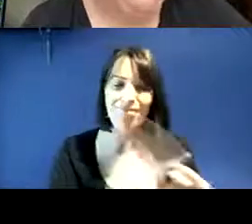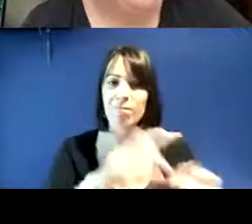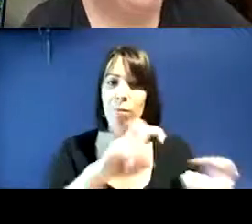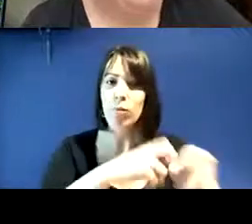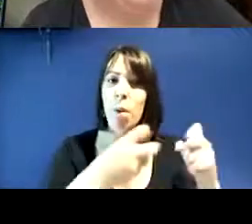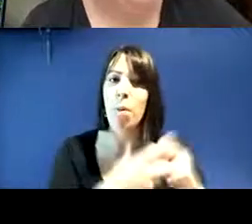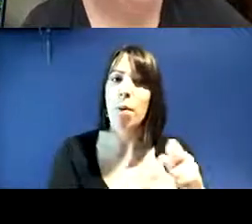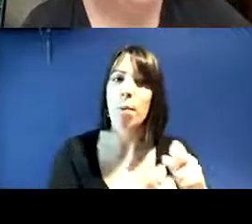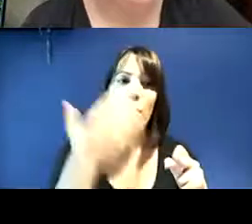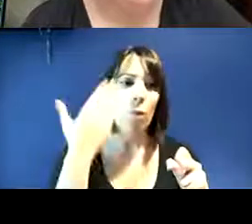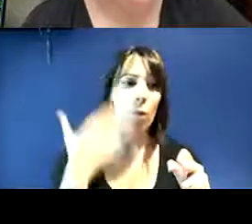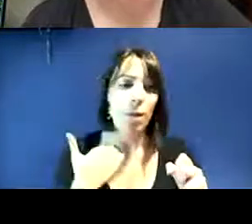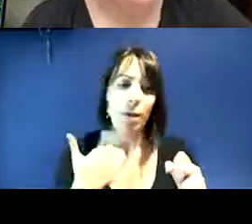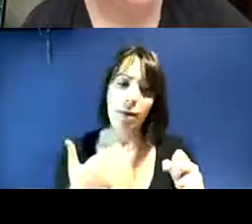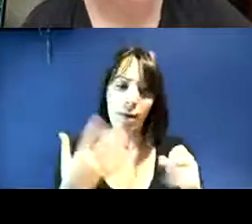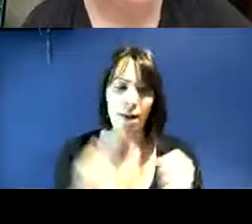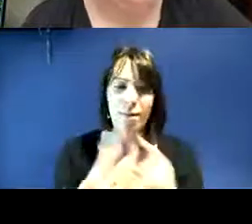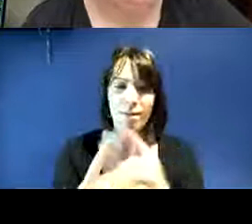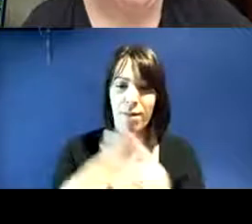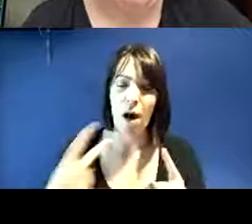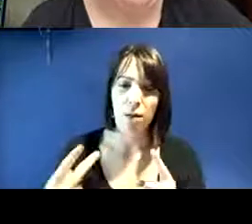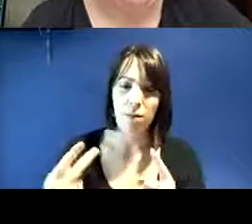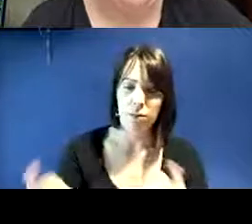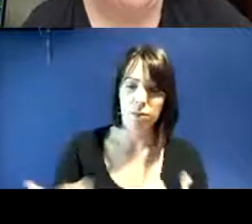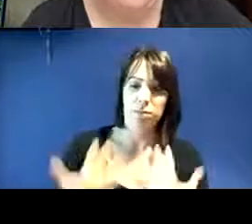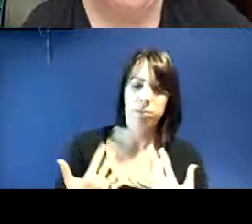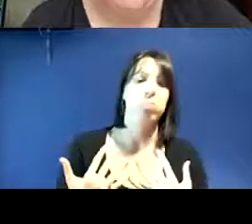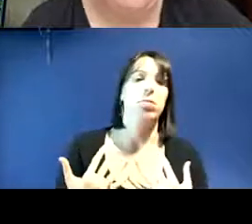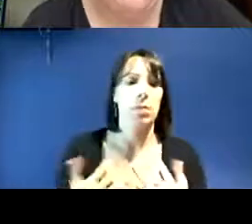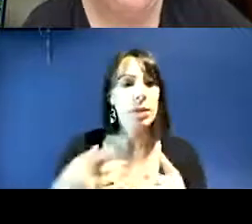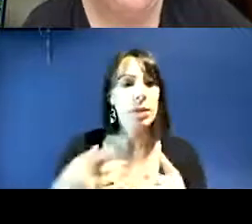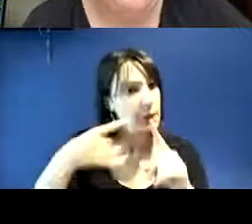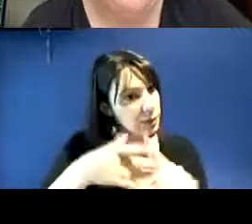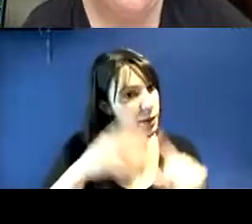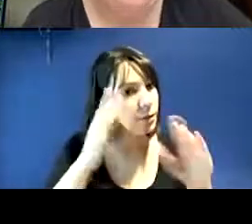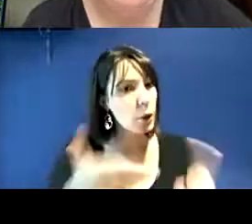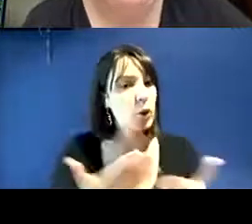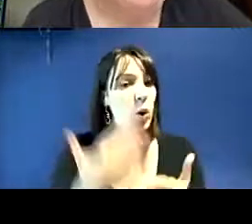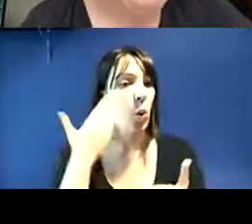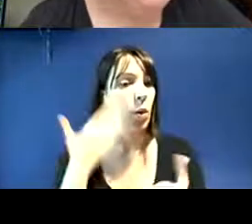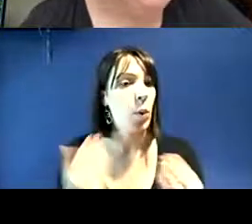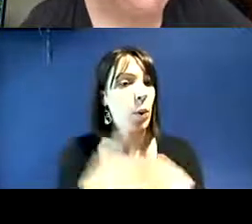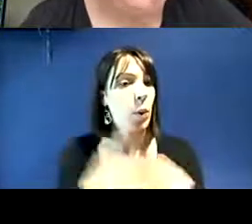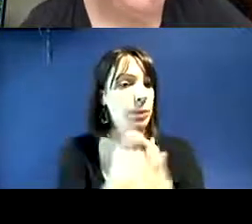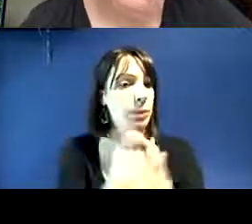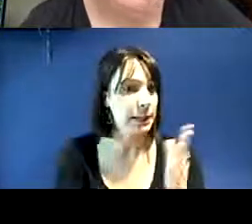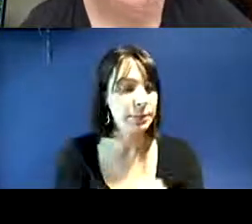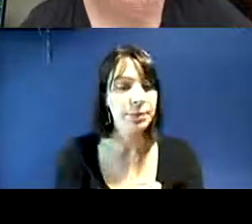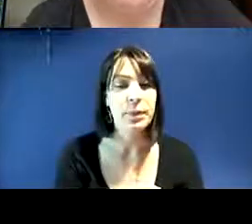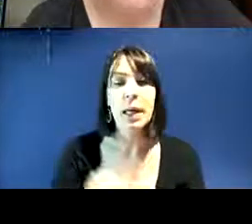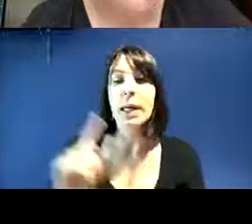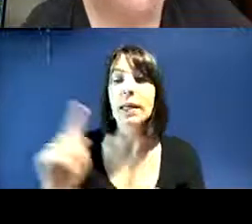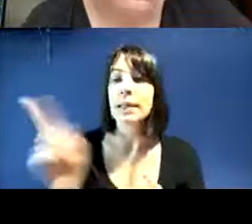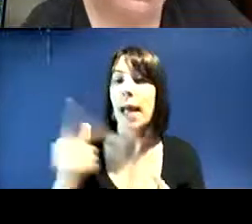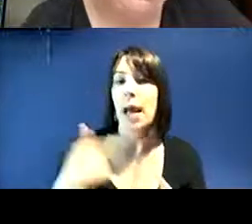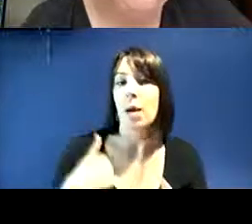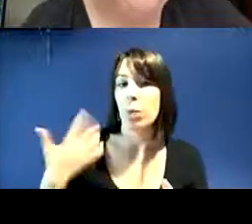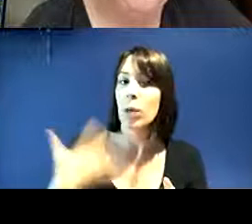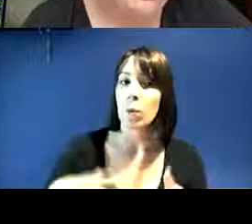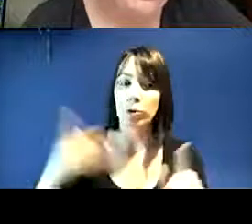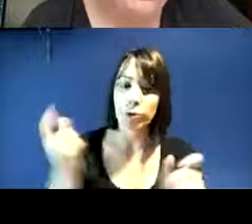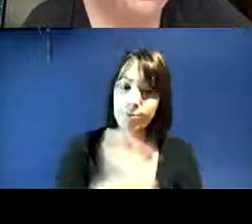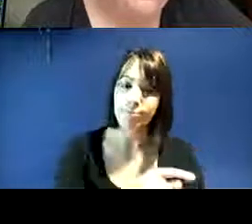women with disabilities. Today, we're launching new workforce resources for the prevention of violence against women with